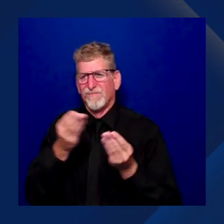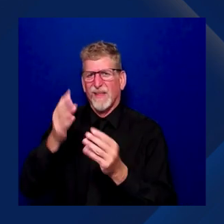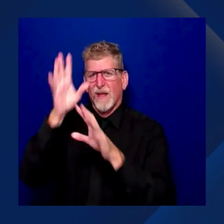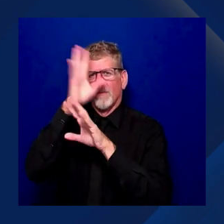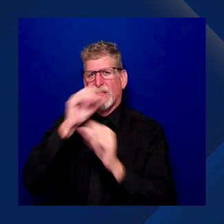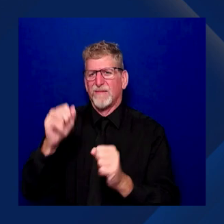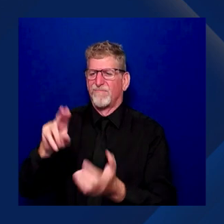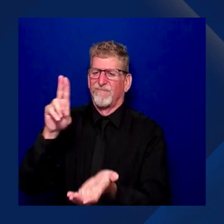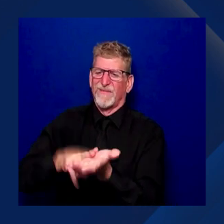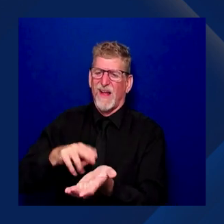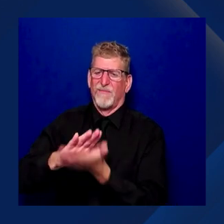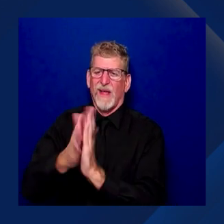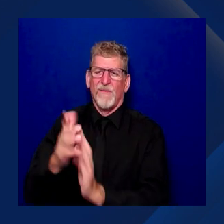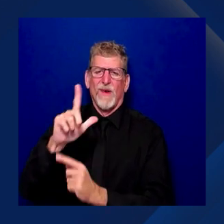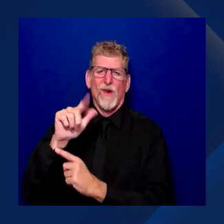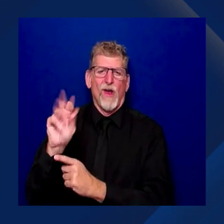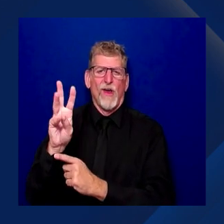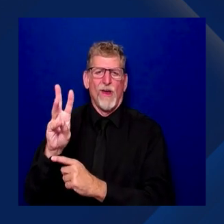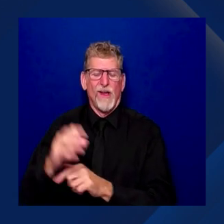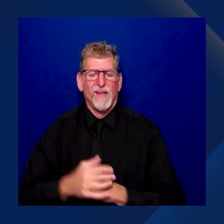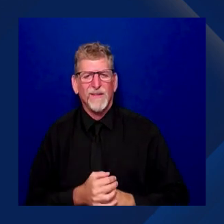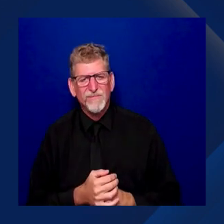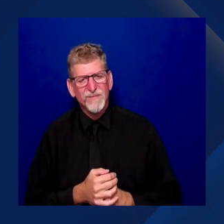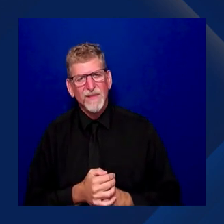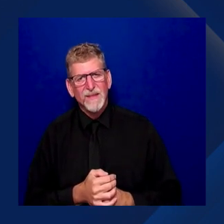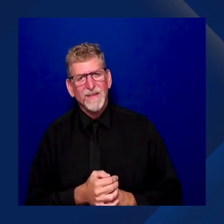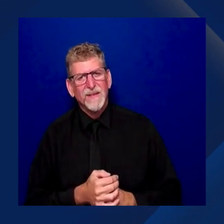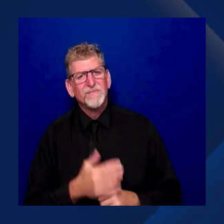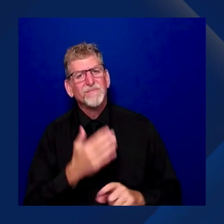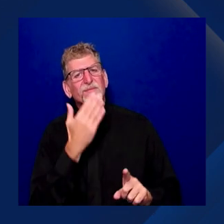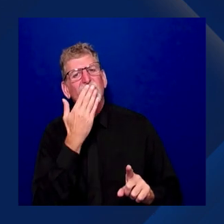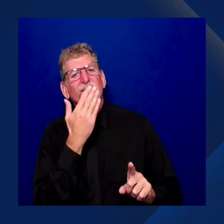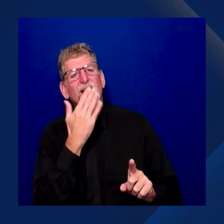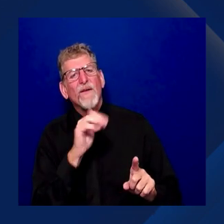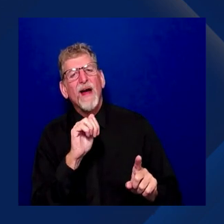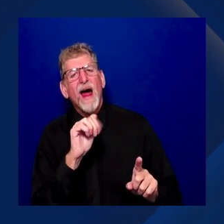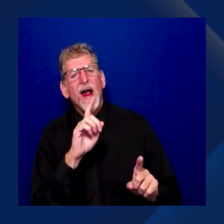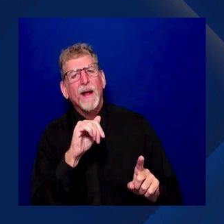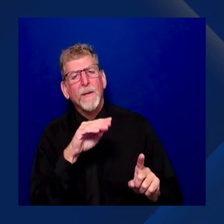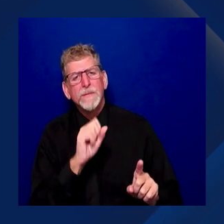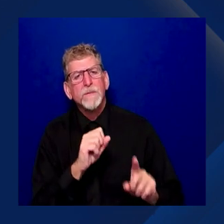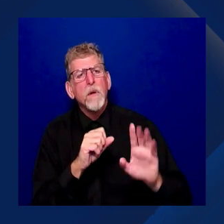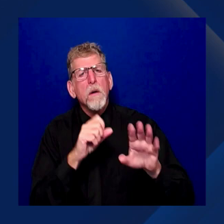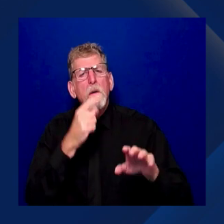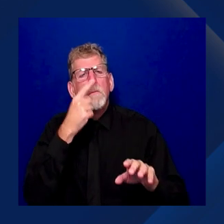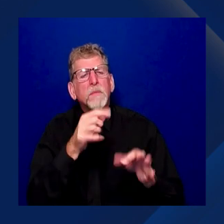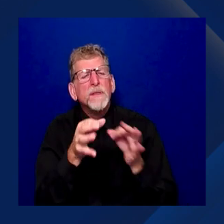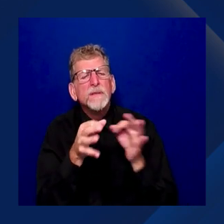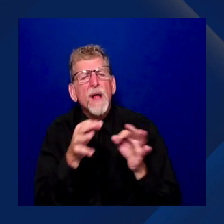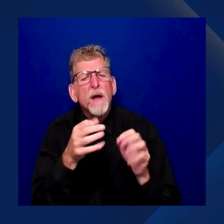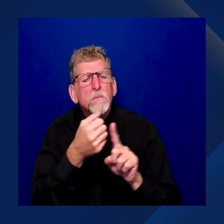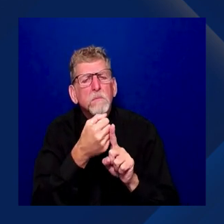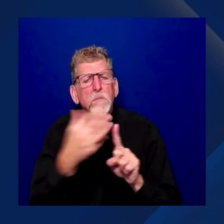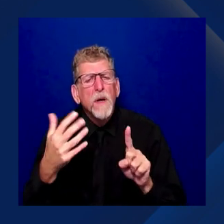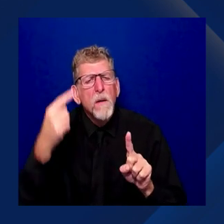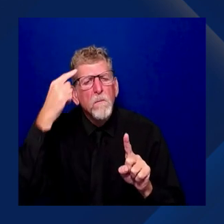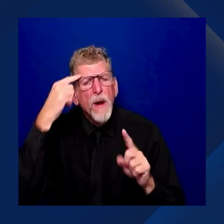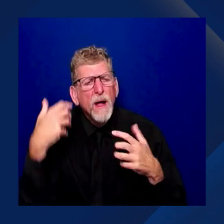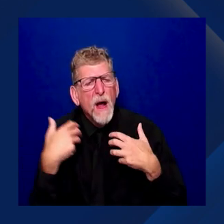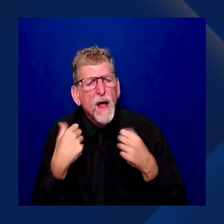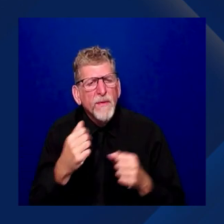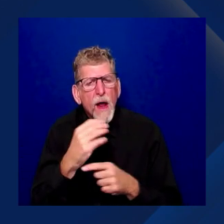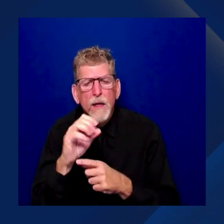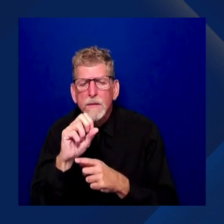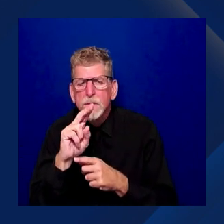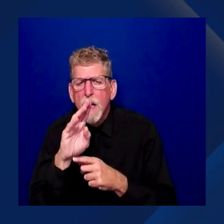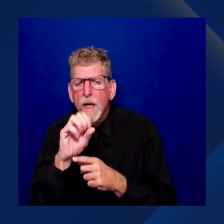the mental health and substance abuse disorder provisions? Thank you very much. The Momnibus provisions in the Build Back Better Act